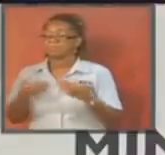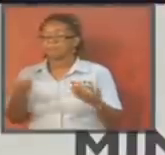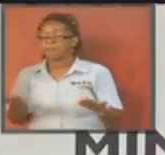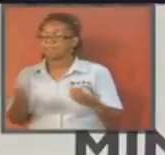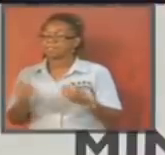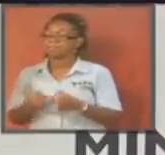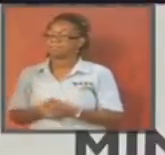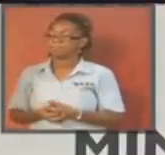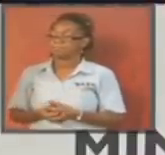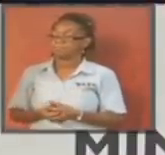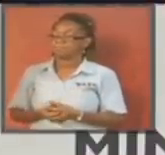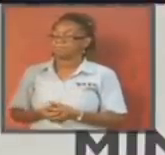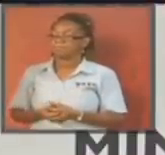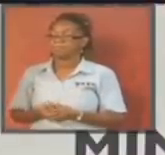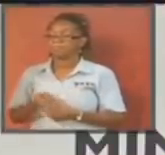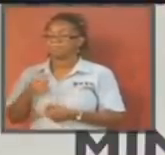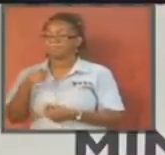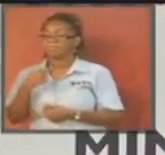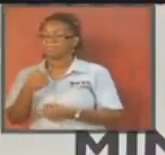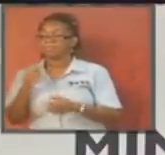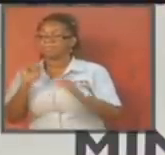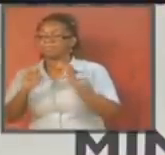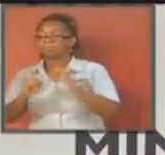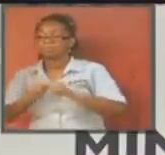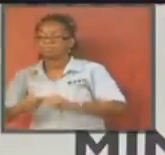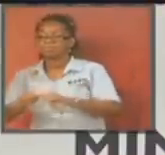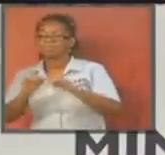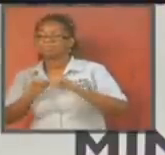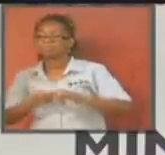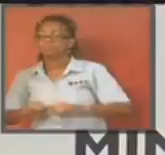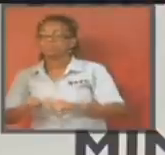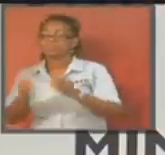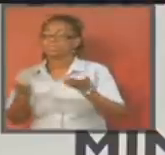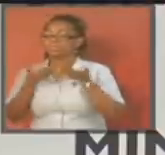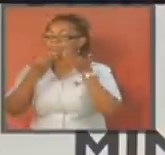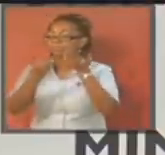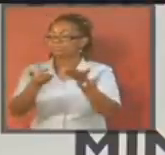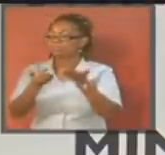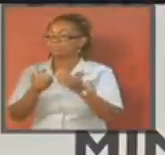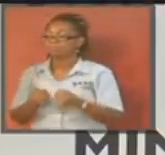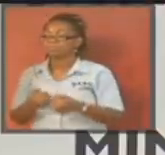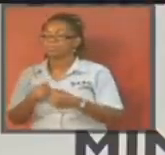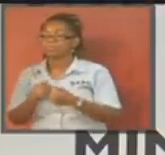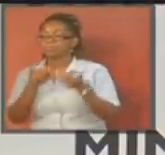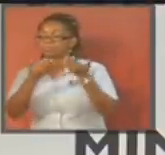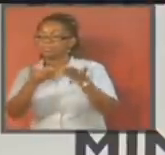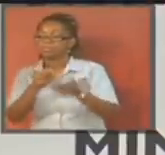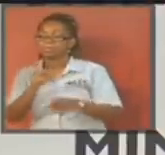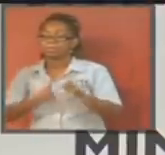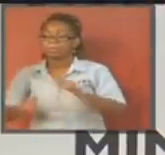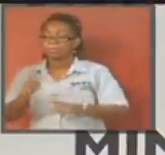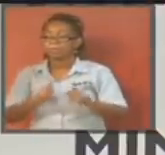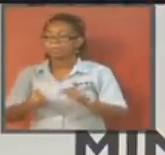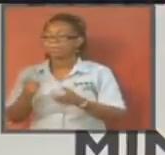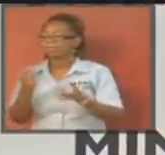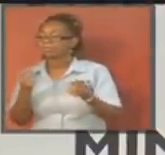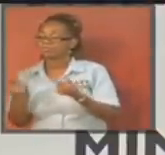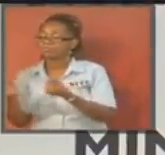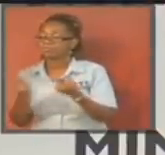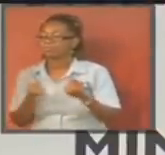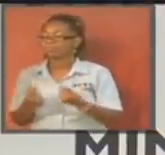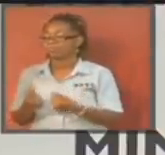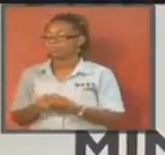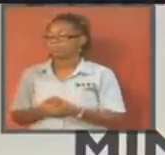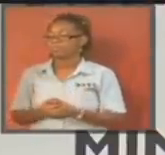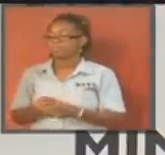team, we continue to make recommendations as we see fit based on the epidemiological patterns of disease in the country. We continue